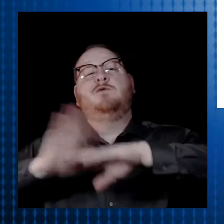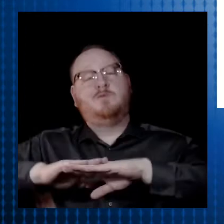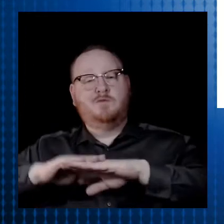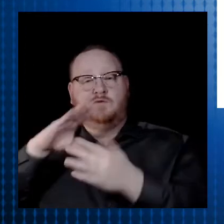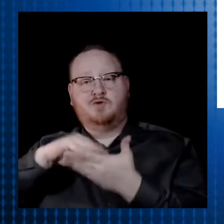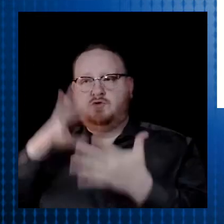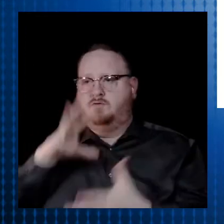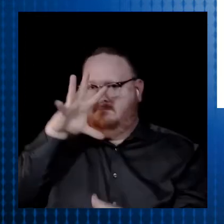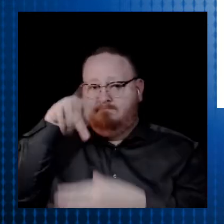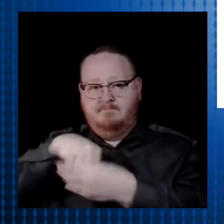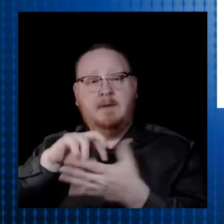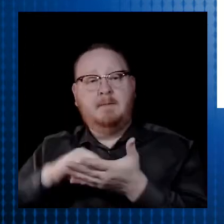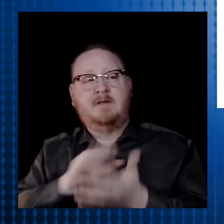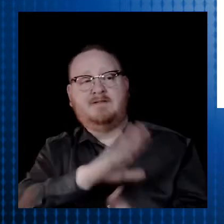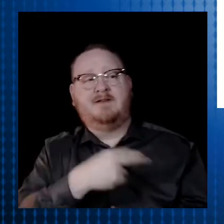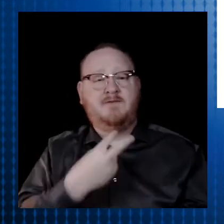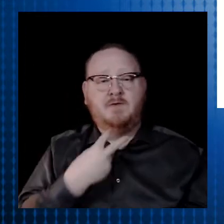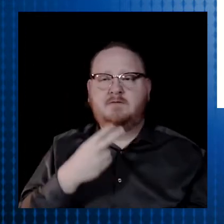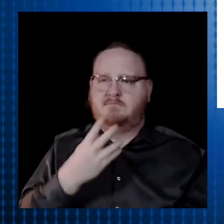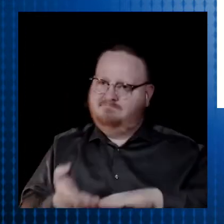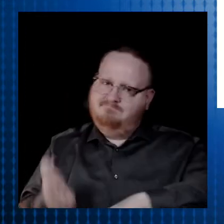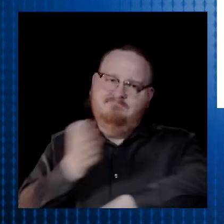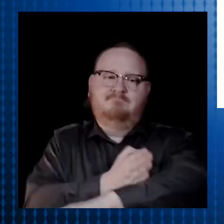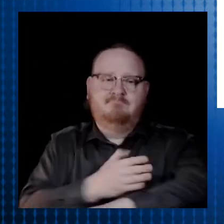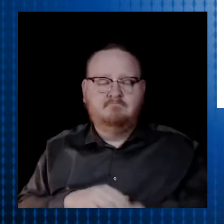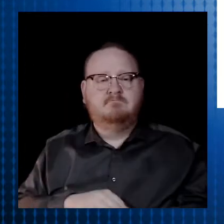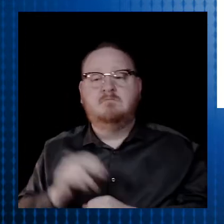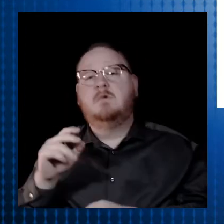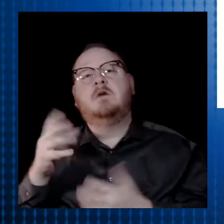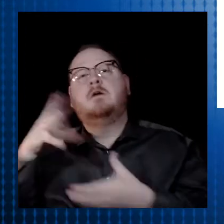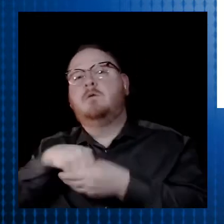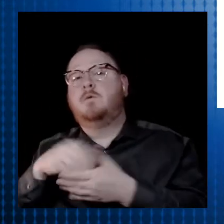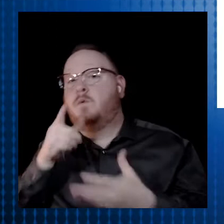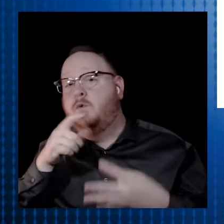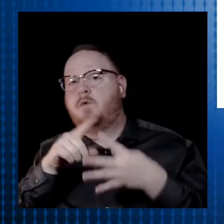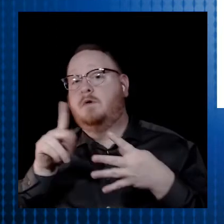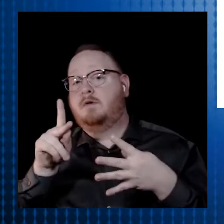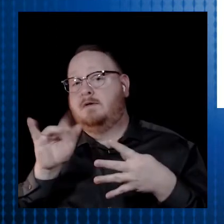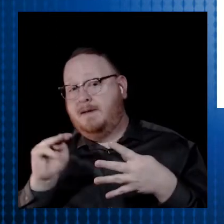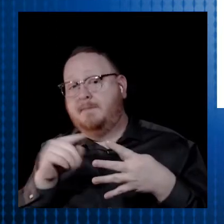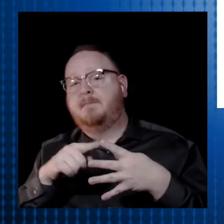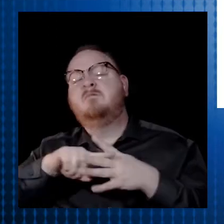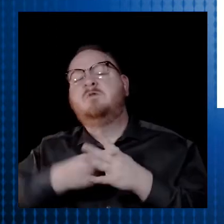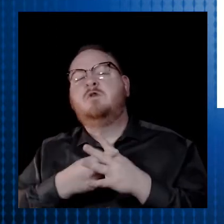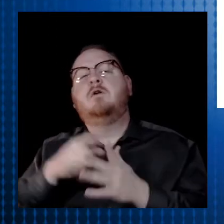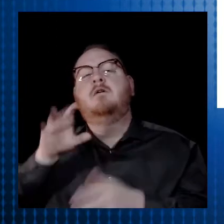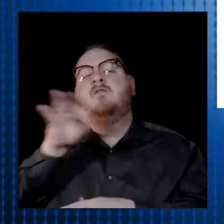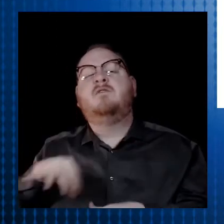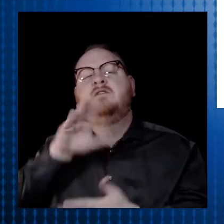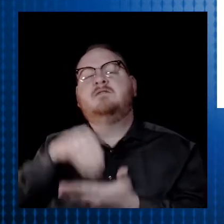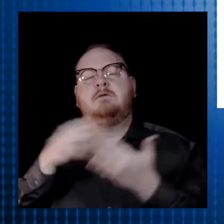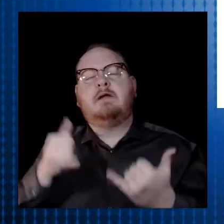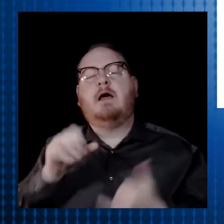amplified. The team includes Kim Hatfield, who has been with the districts since 2003. She started at Flint Central and is now at